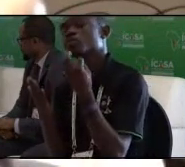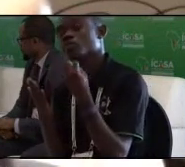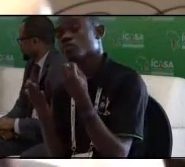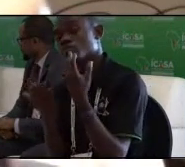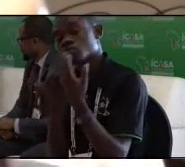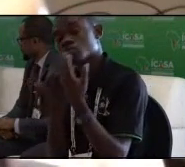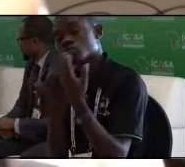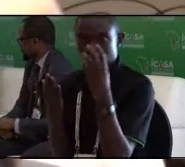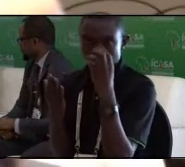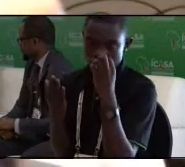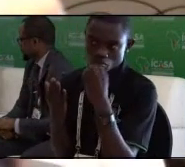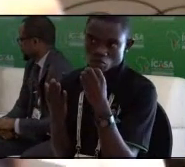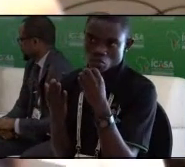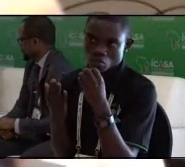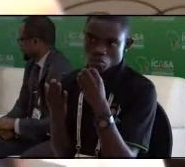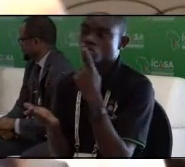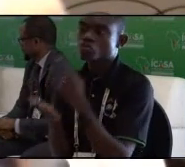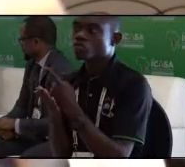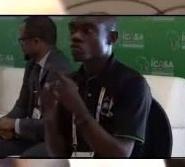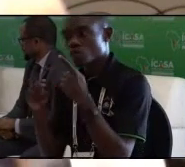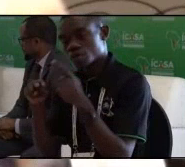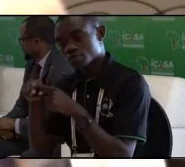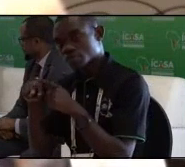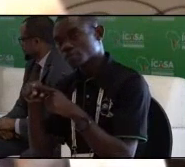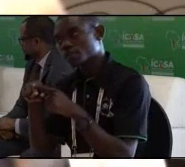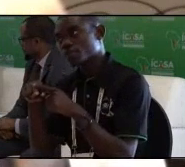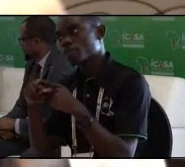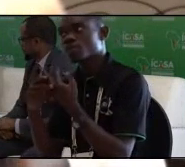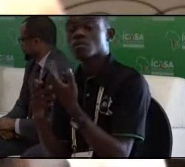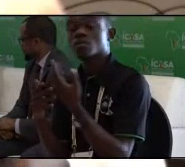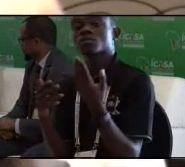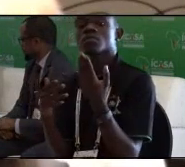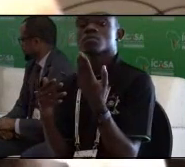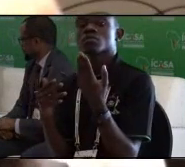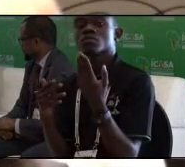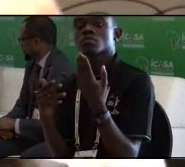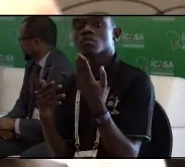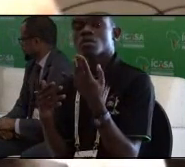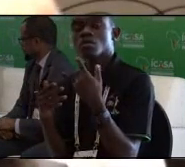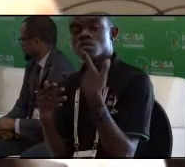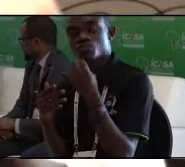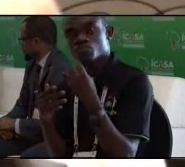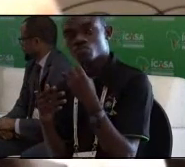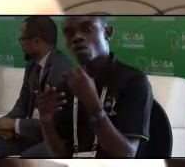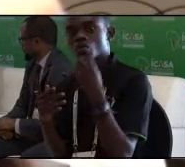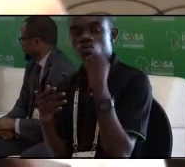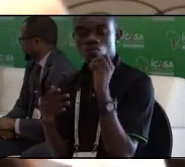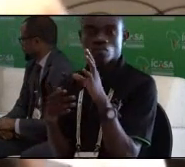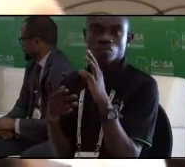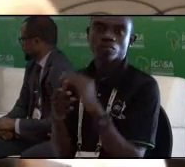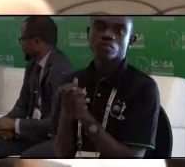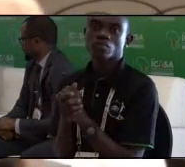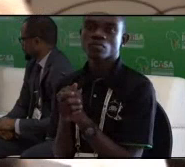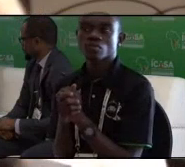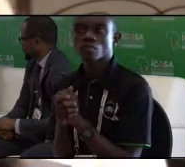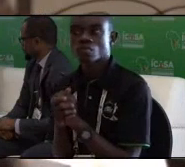of course it's auto in the system that if you're ordering for HIV self-tests, then the split is 30/70.